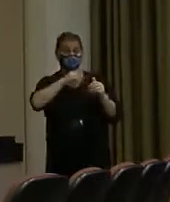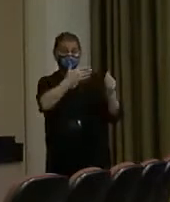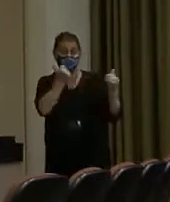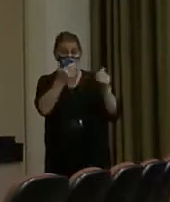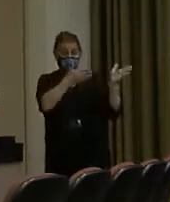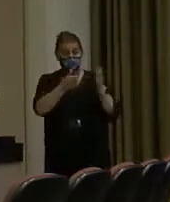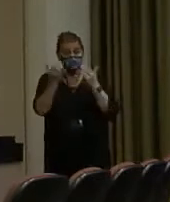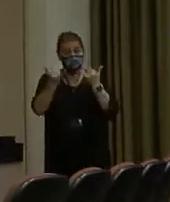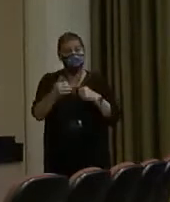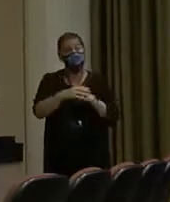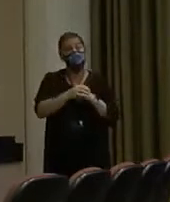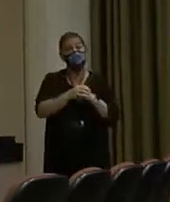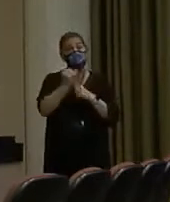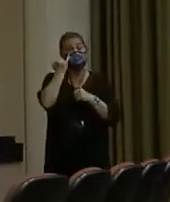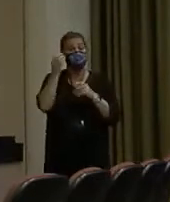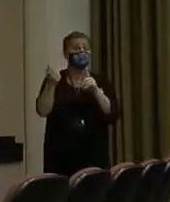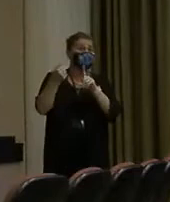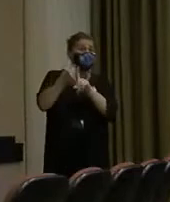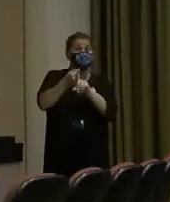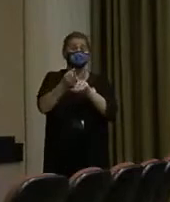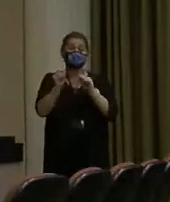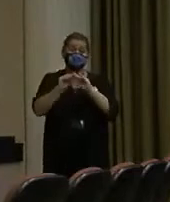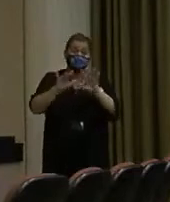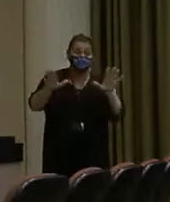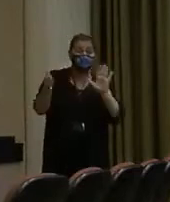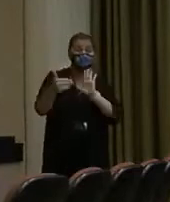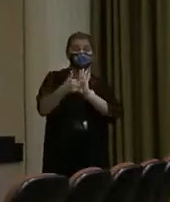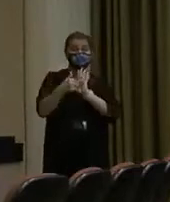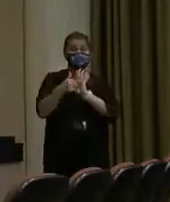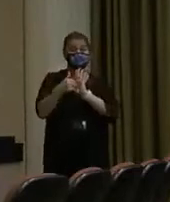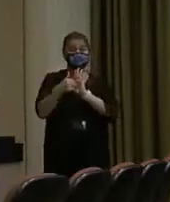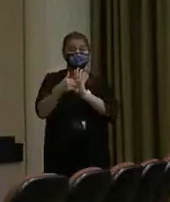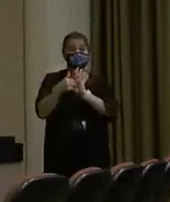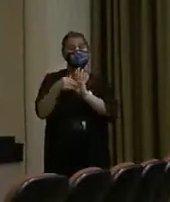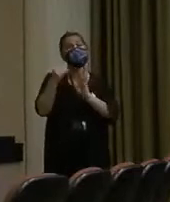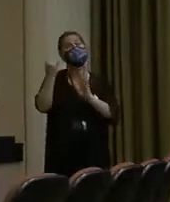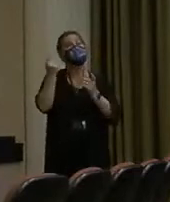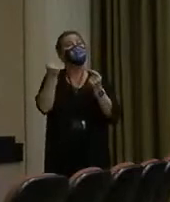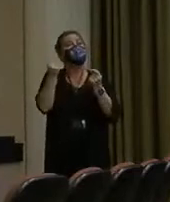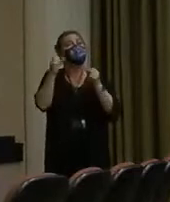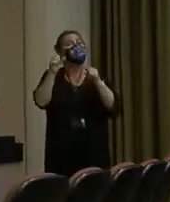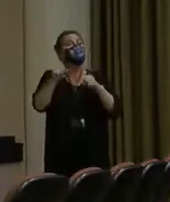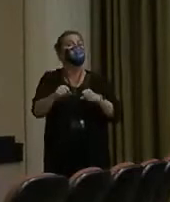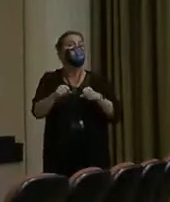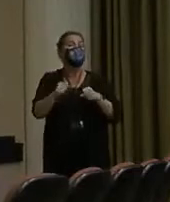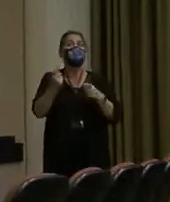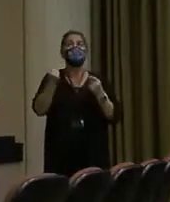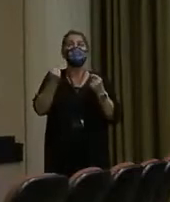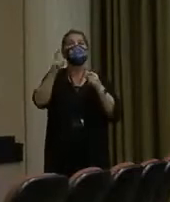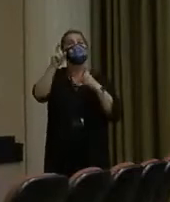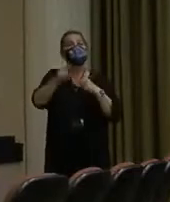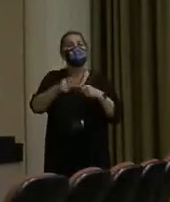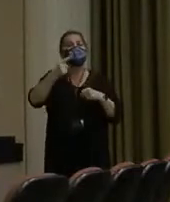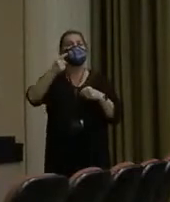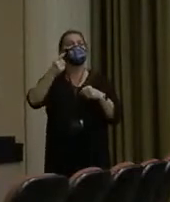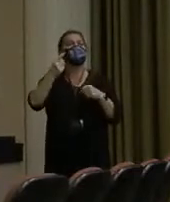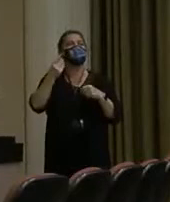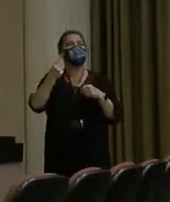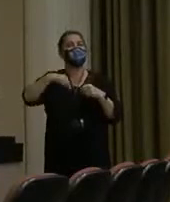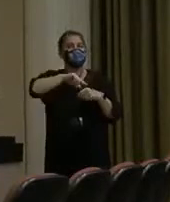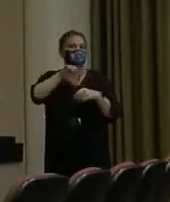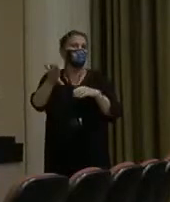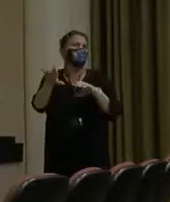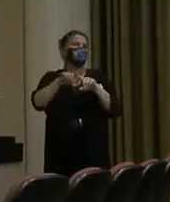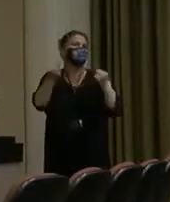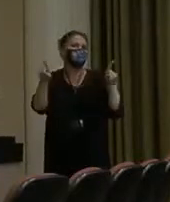now if there's another pandemic surge? And what could, or better yet, what should we